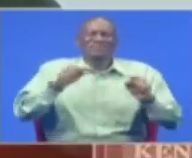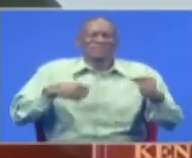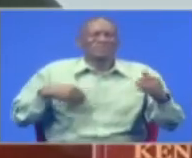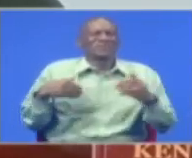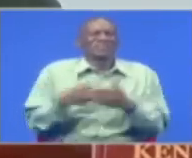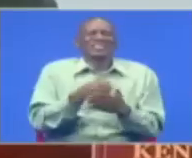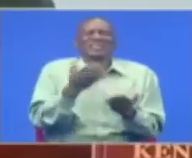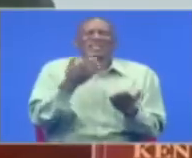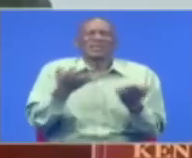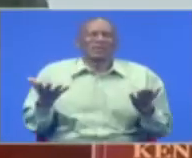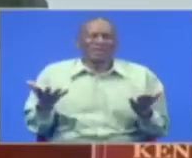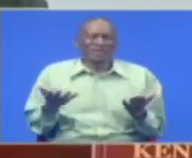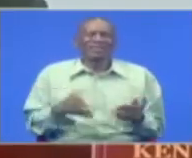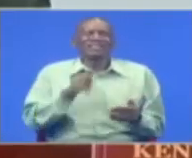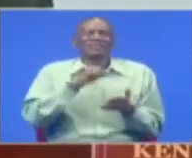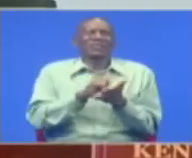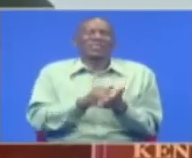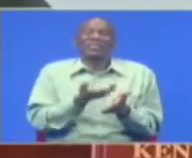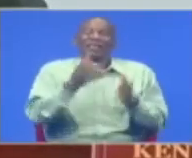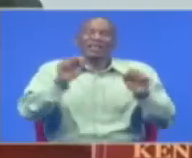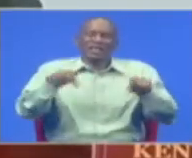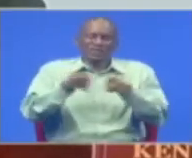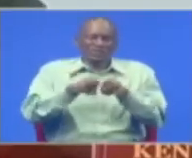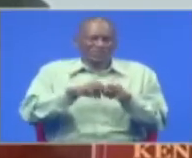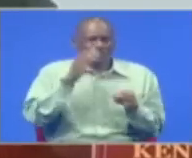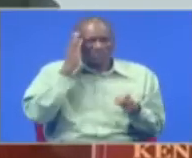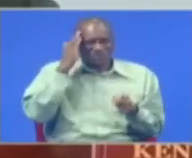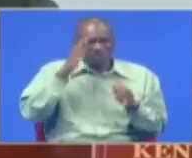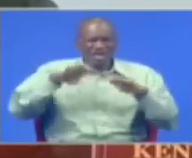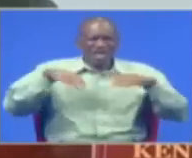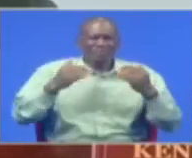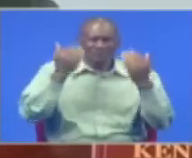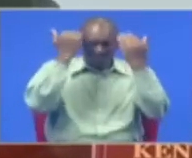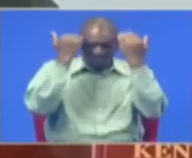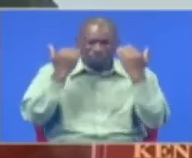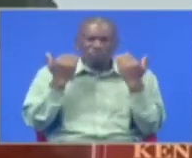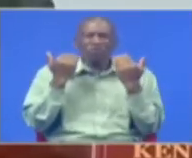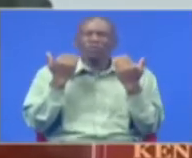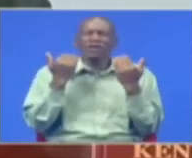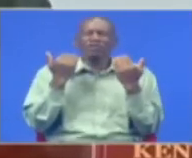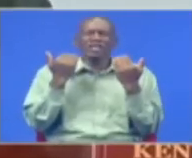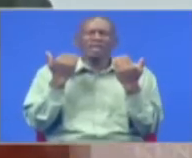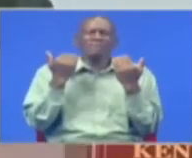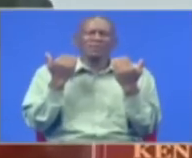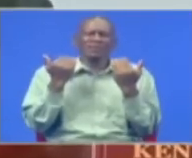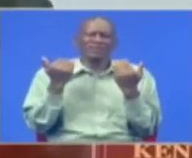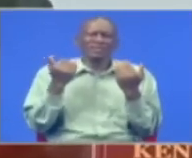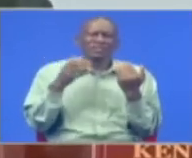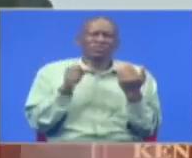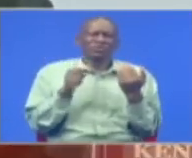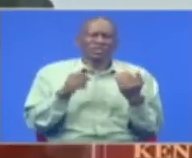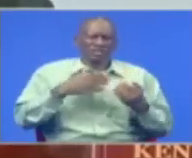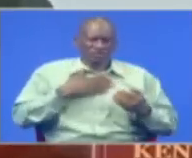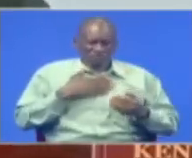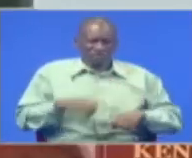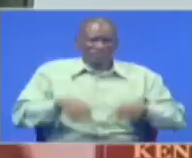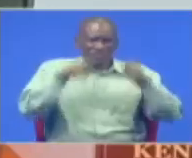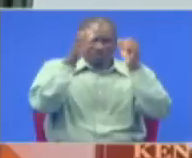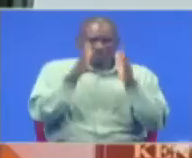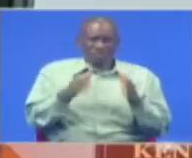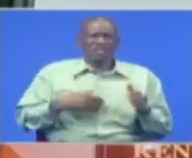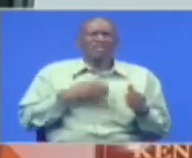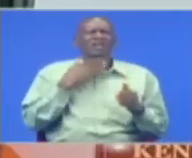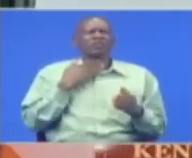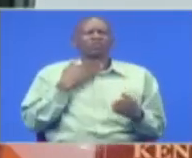wherever, so that they also get to know about the judiciary. And I have thought through this, Honorable Chair. I would want to